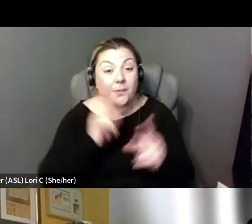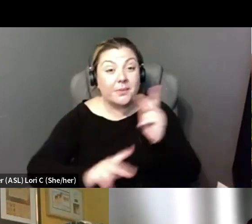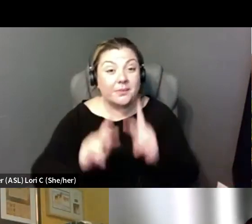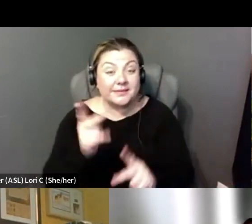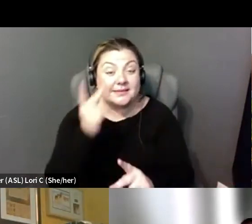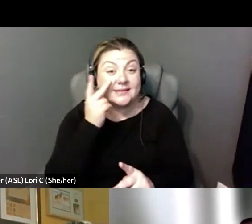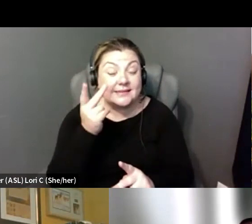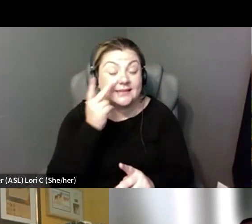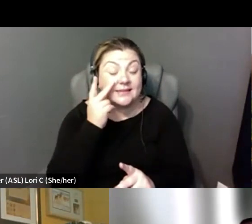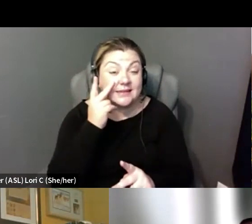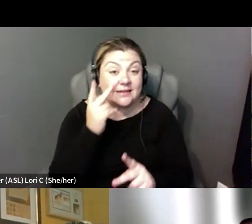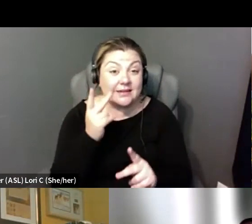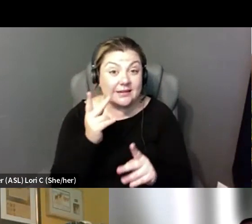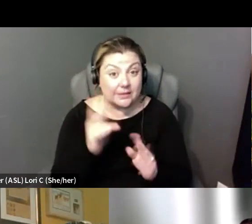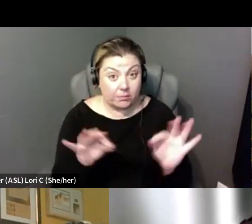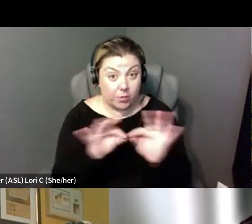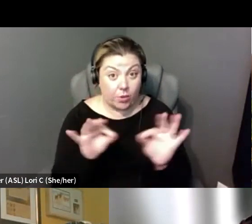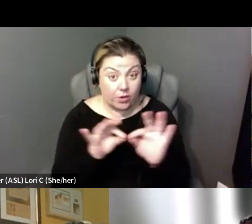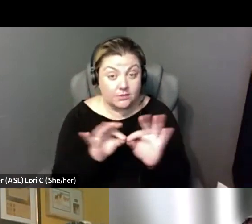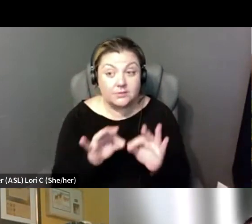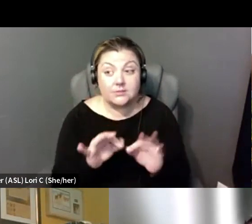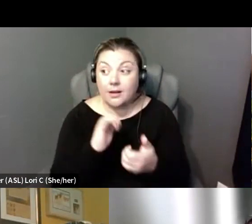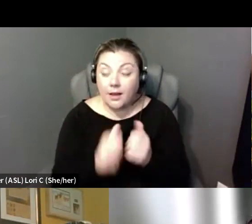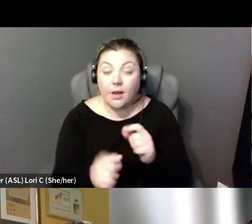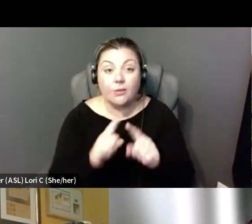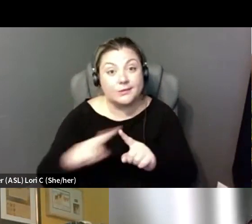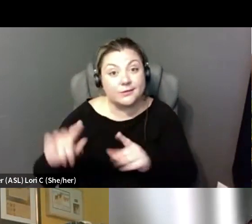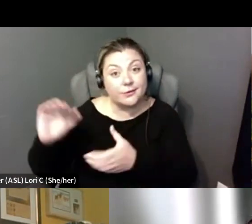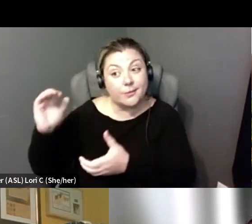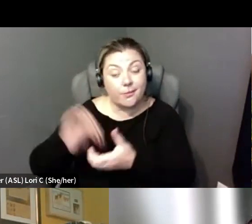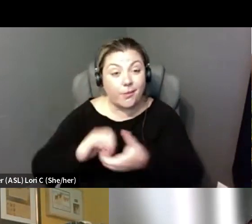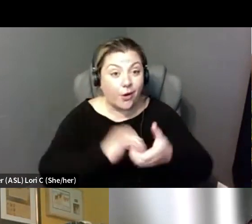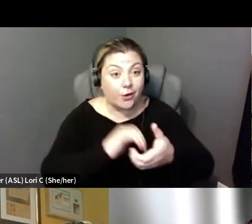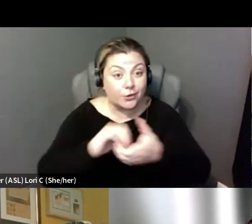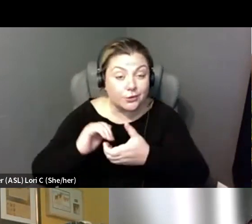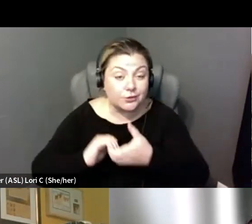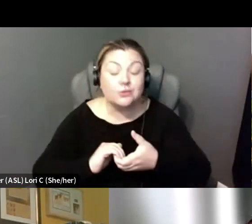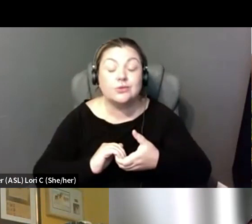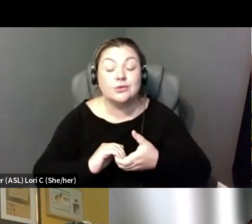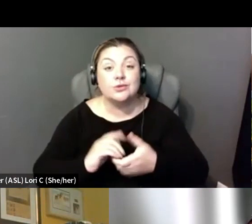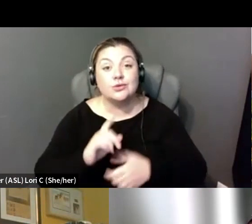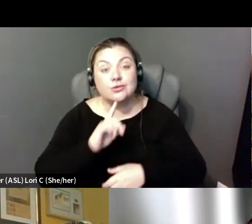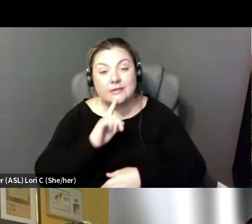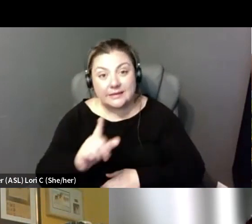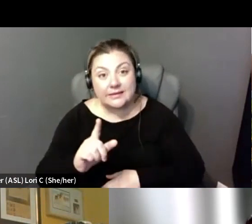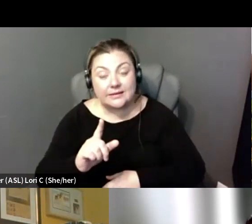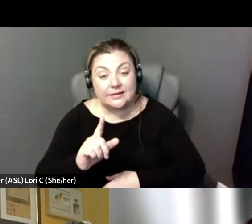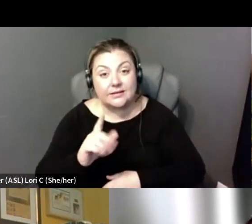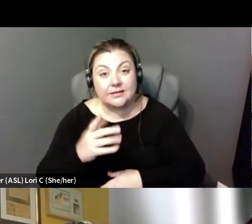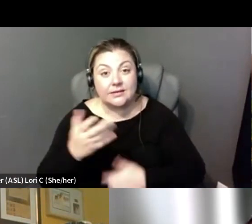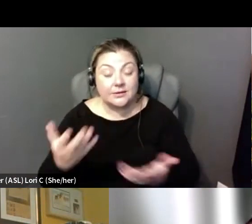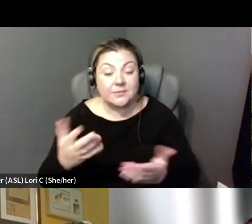across the different partnerships to making sure that data governance and community governance of